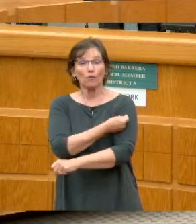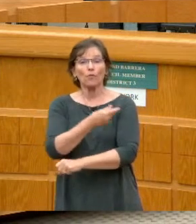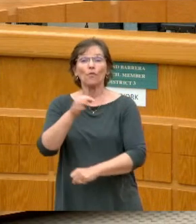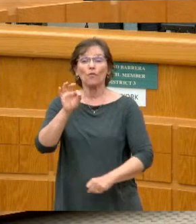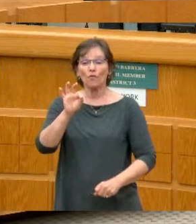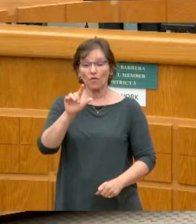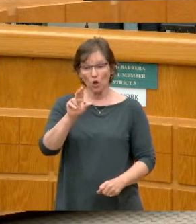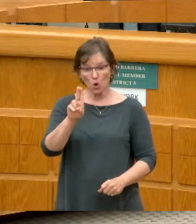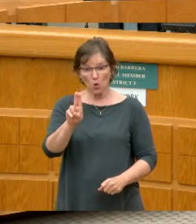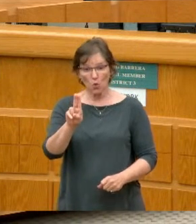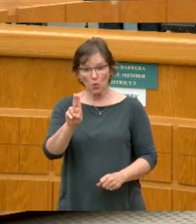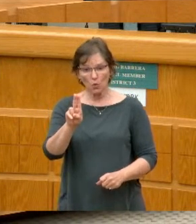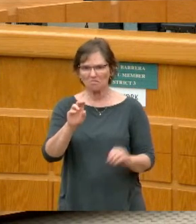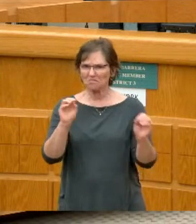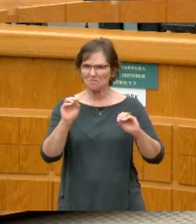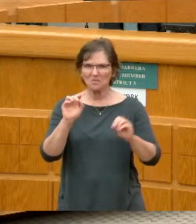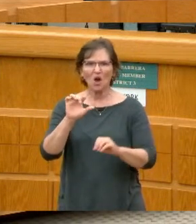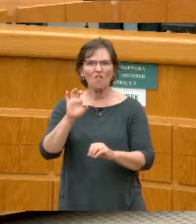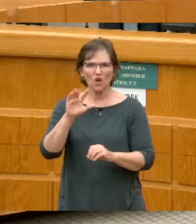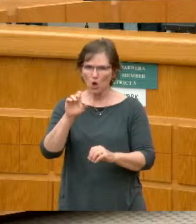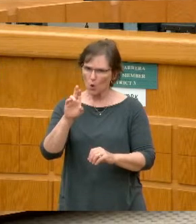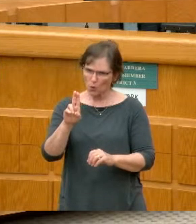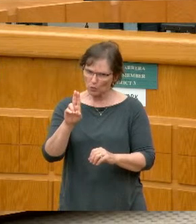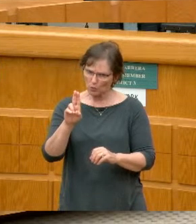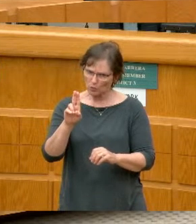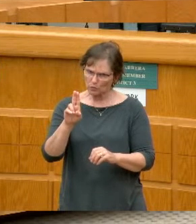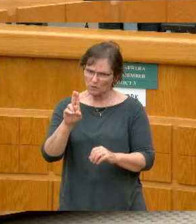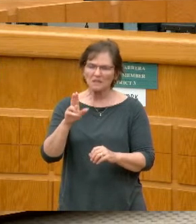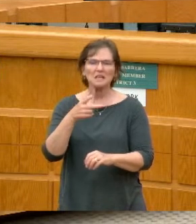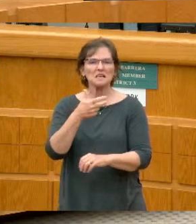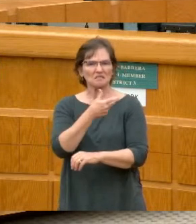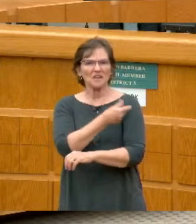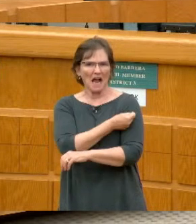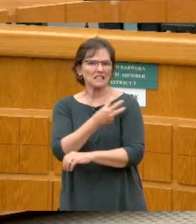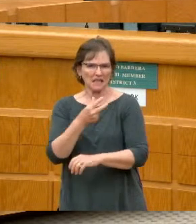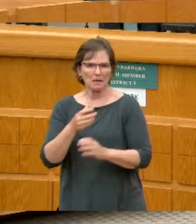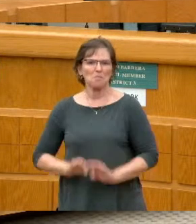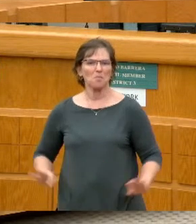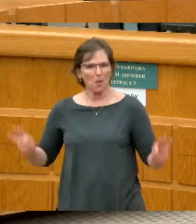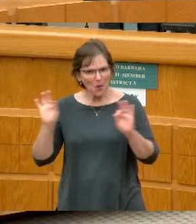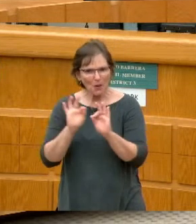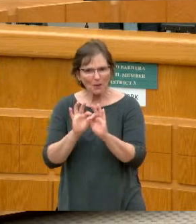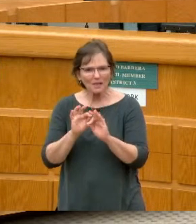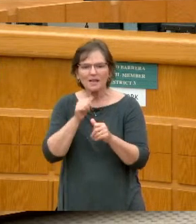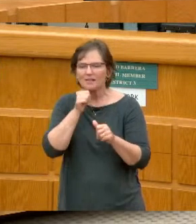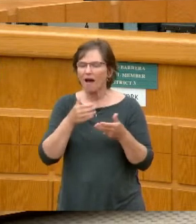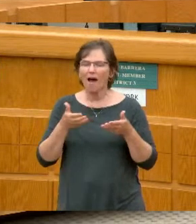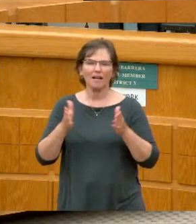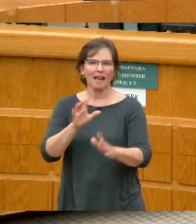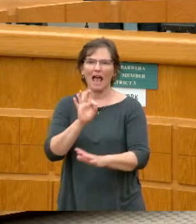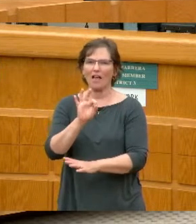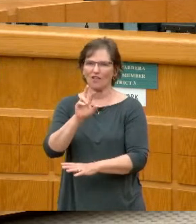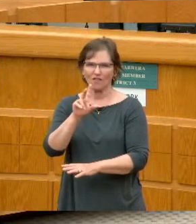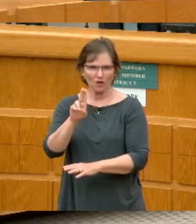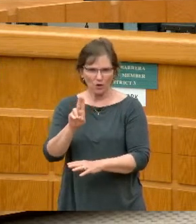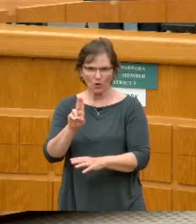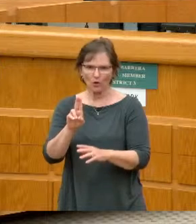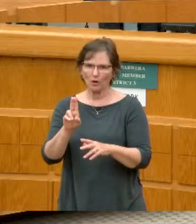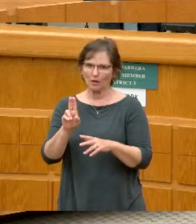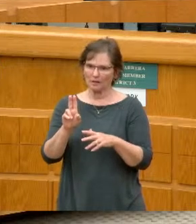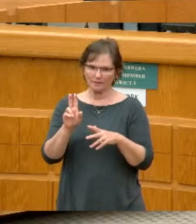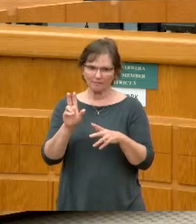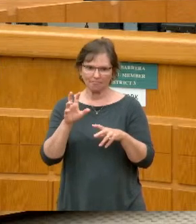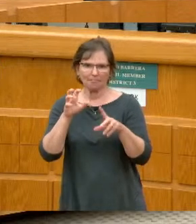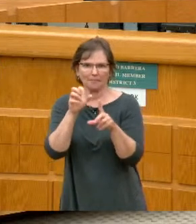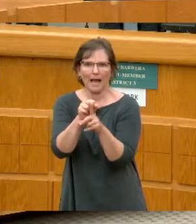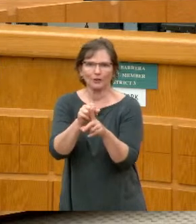Number 1, what can we do to help not burden our overburdened hospitals? Get the flu shot. Get the flu